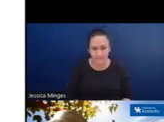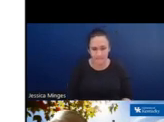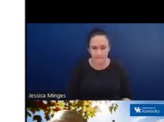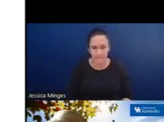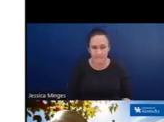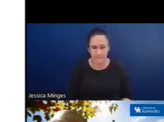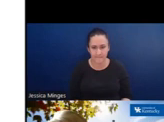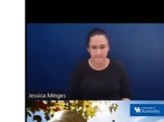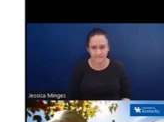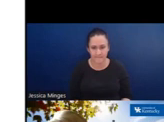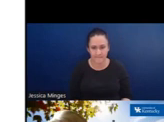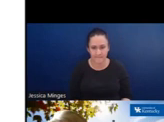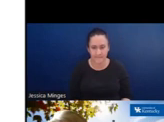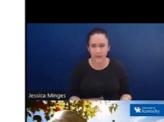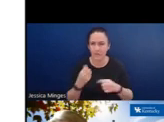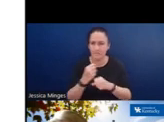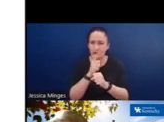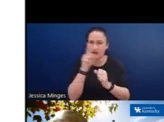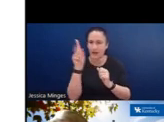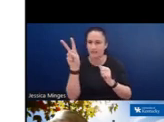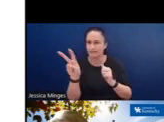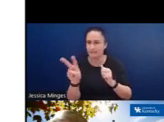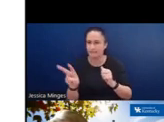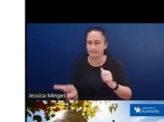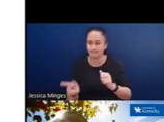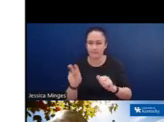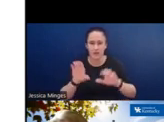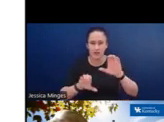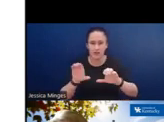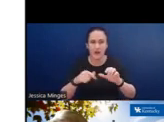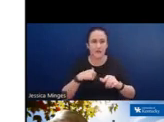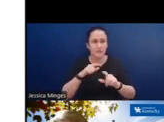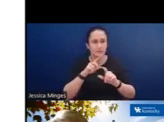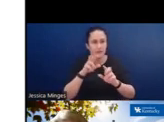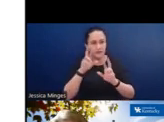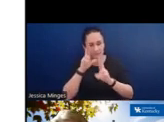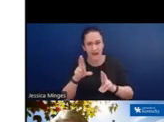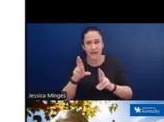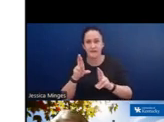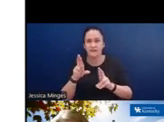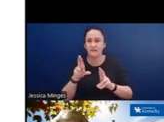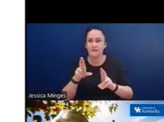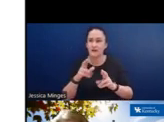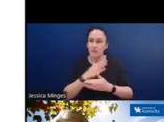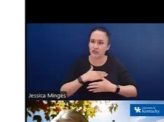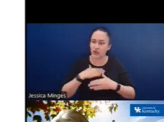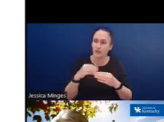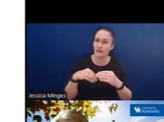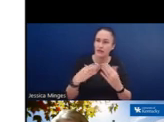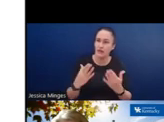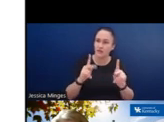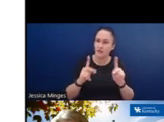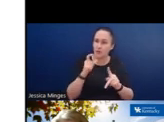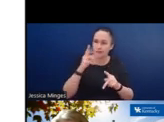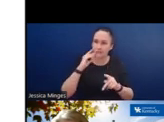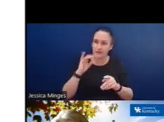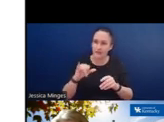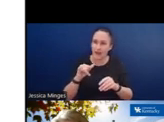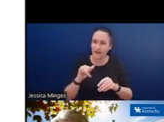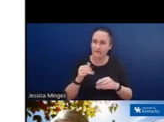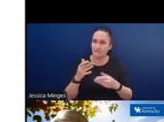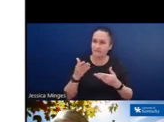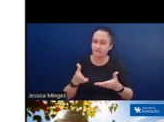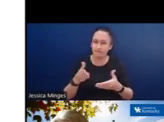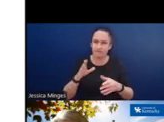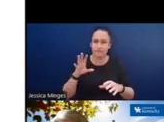1 second to read this. So I respect and appreciate you're giving those who are struggling a seat at the table. We try so hard to figure